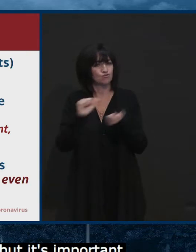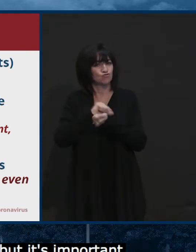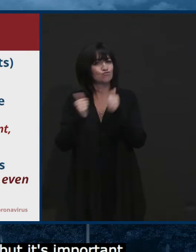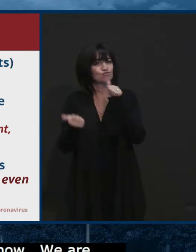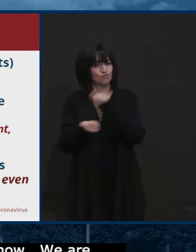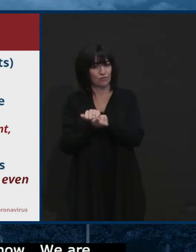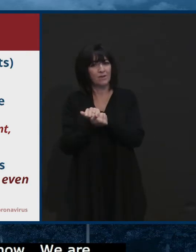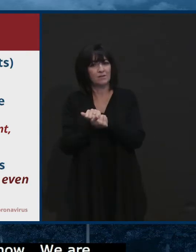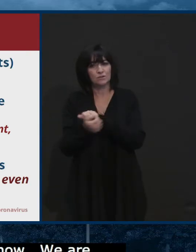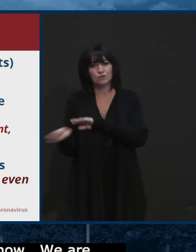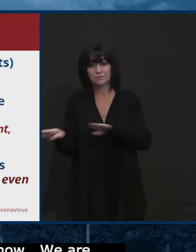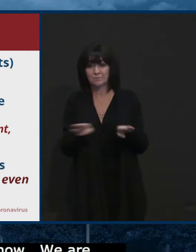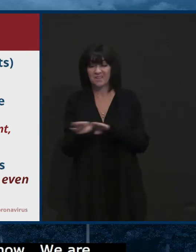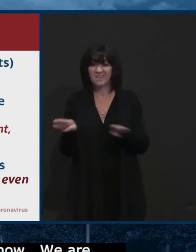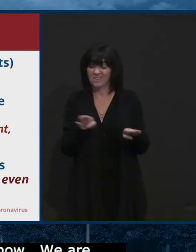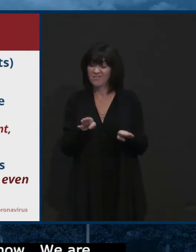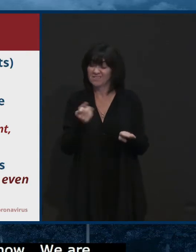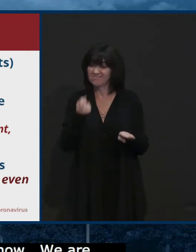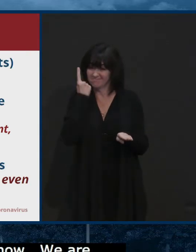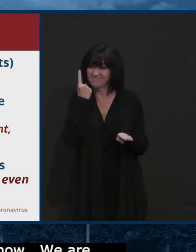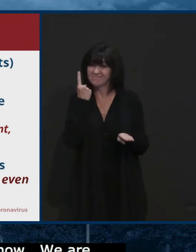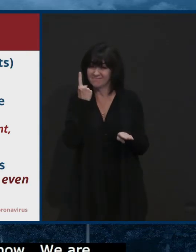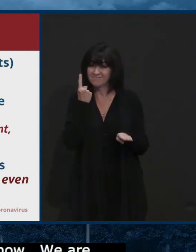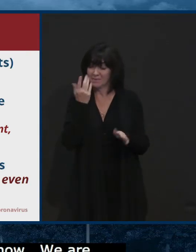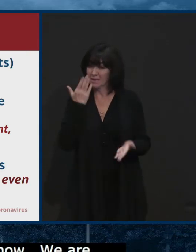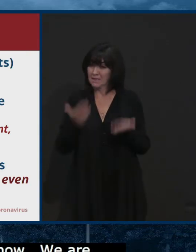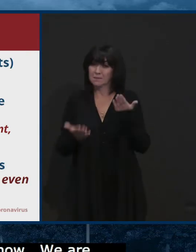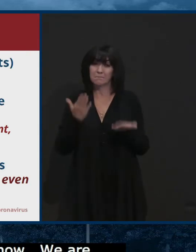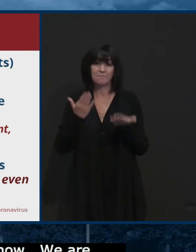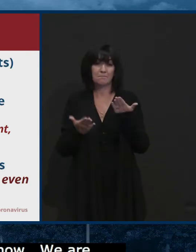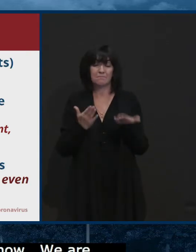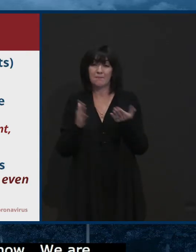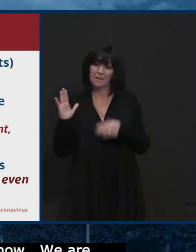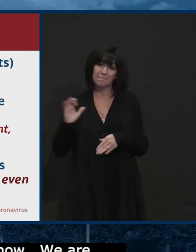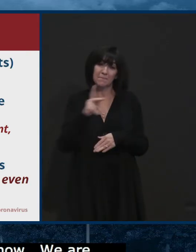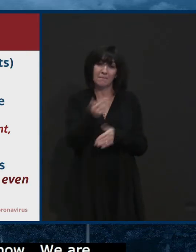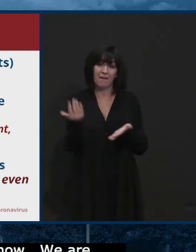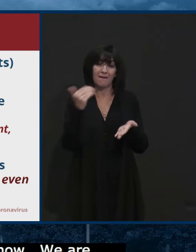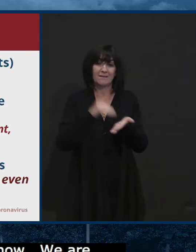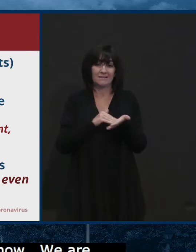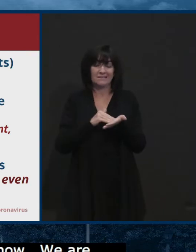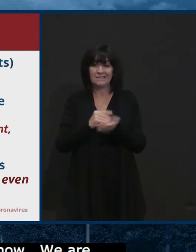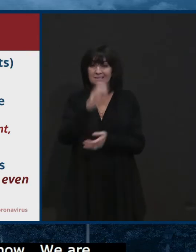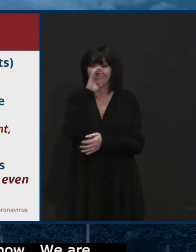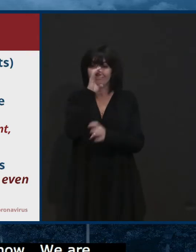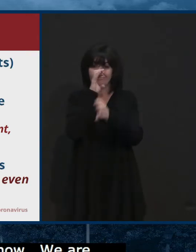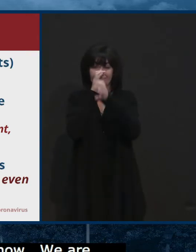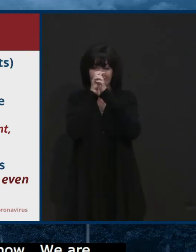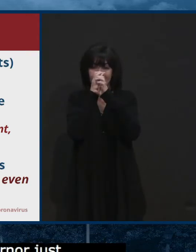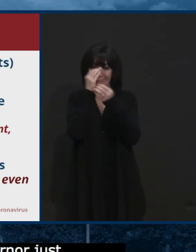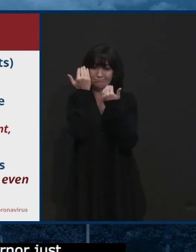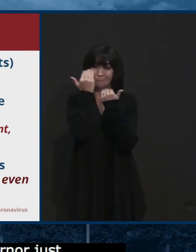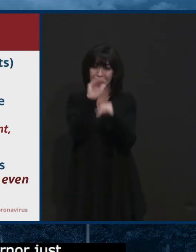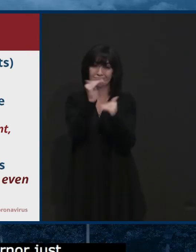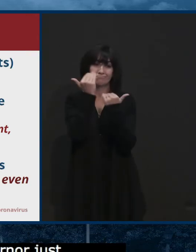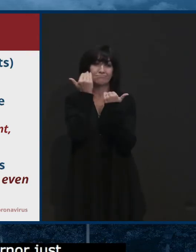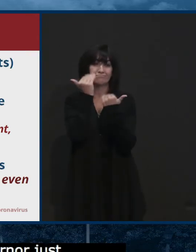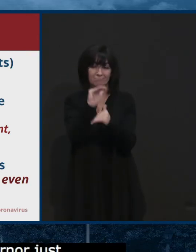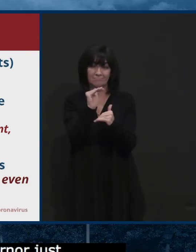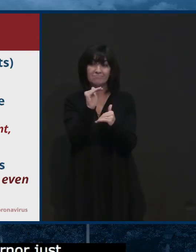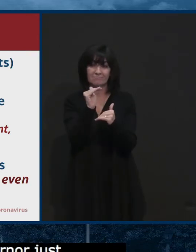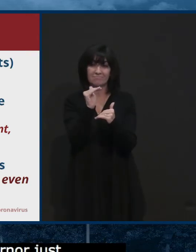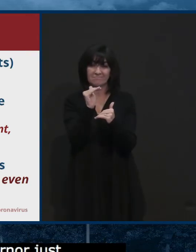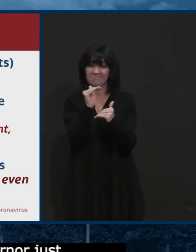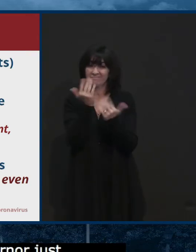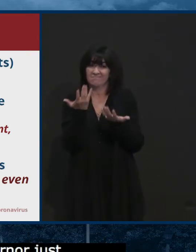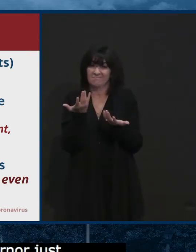possibility of new restrictions, as the governor just mentioned, and we really have to target these interventions, these